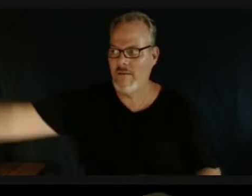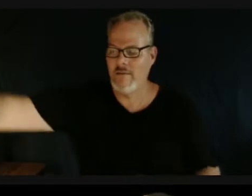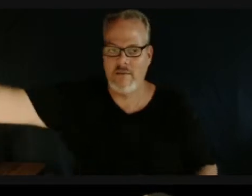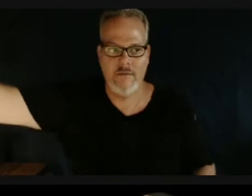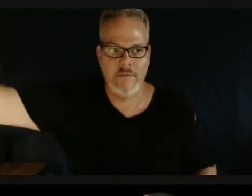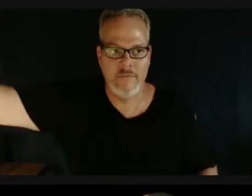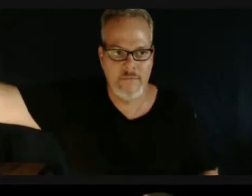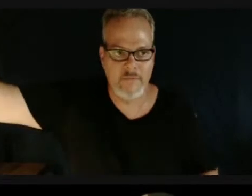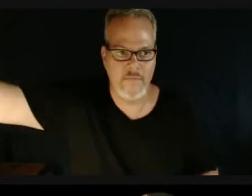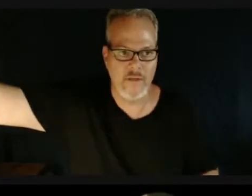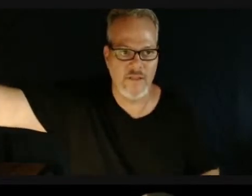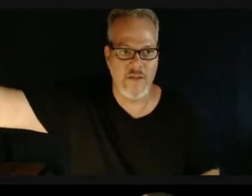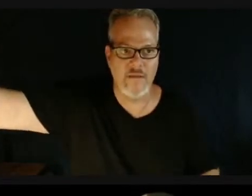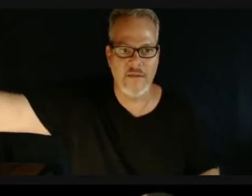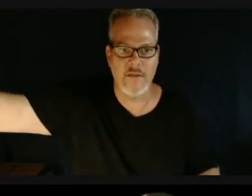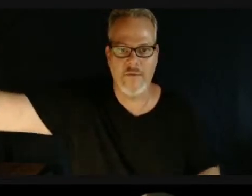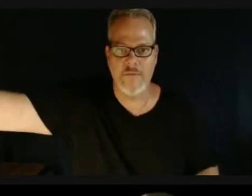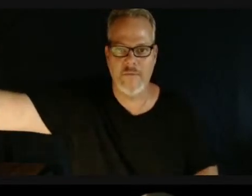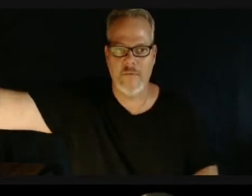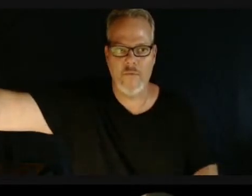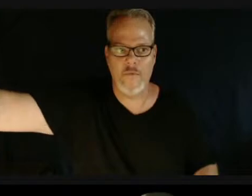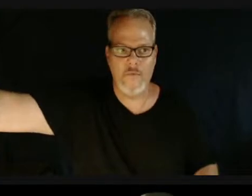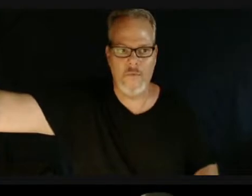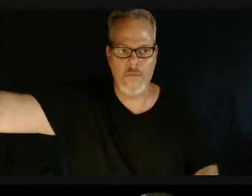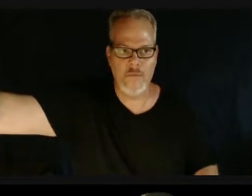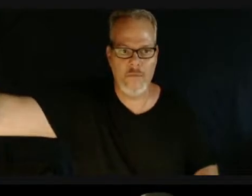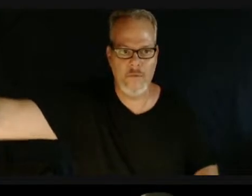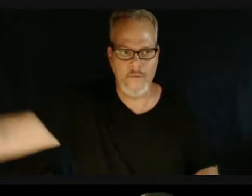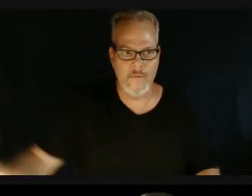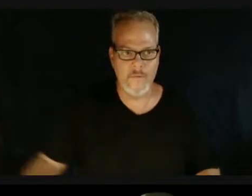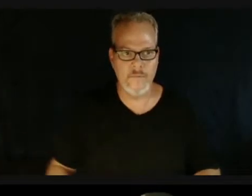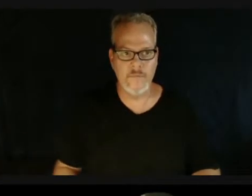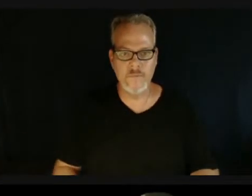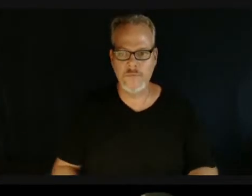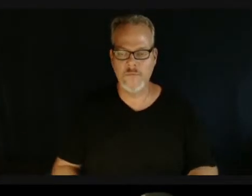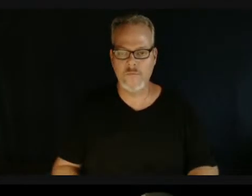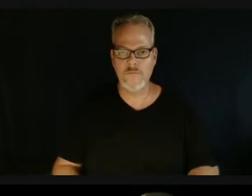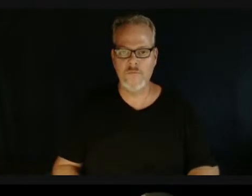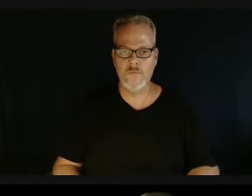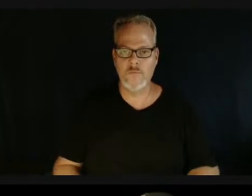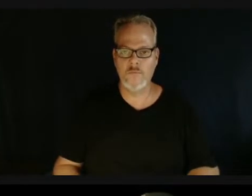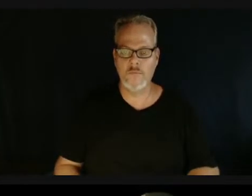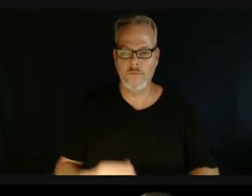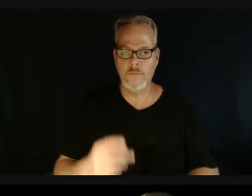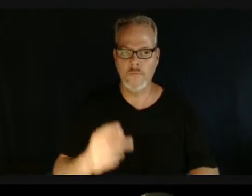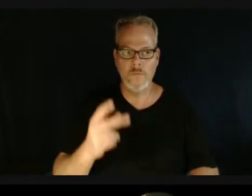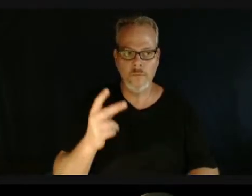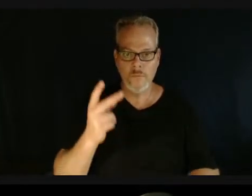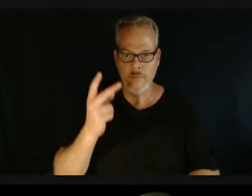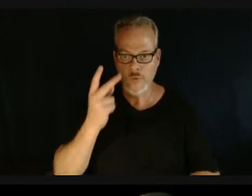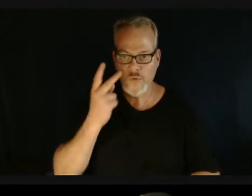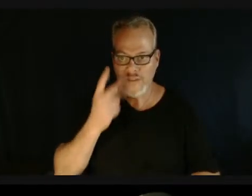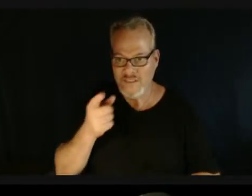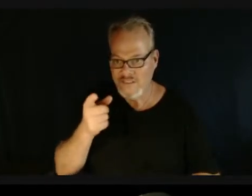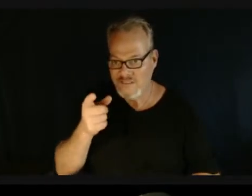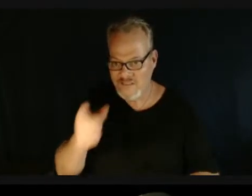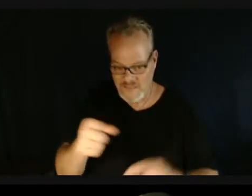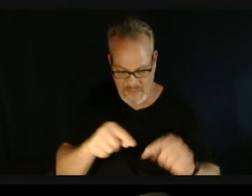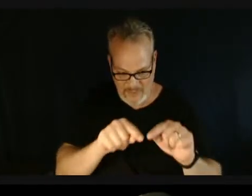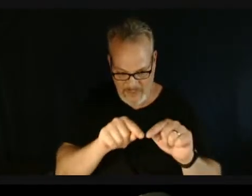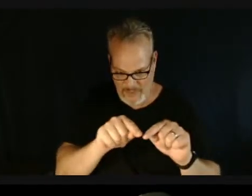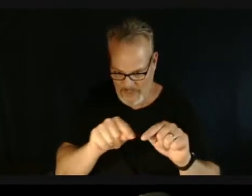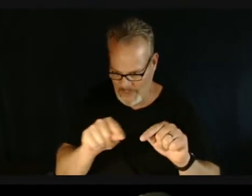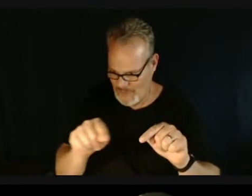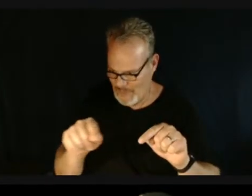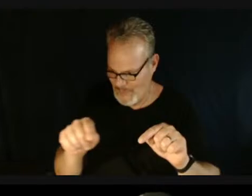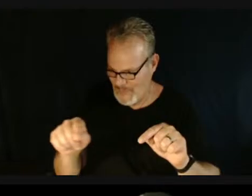onset of fountaining, flow starts marching across a field of view. From what we're seeing before, where it was coming across this way, we see it now